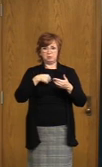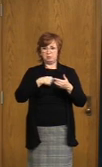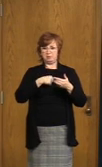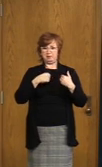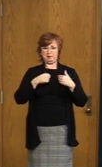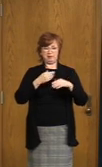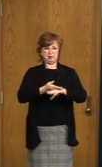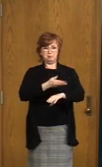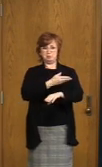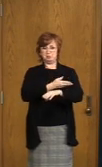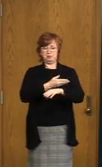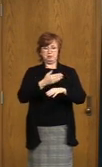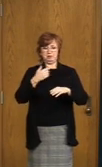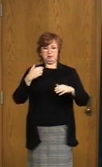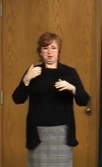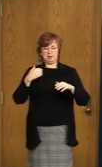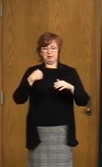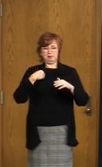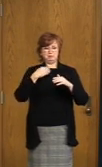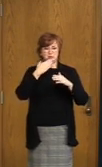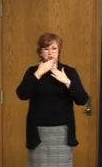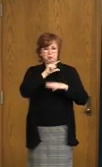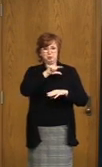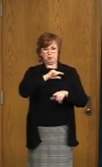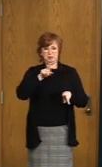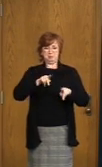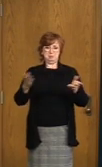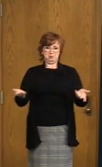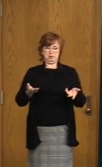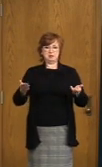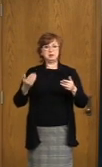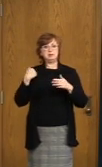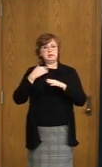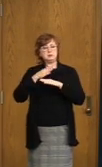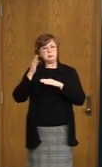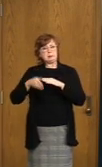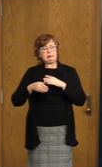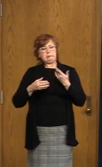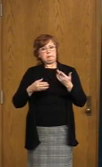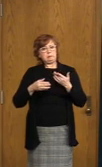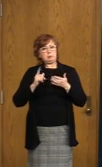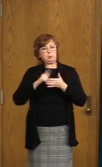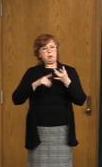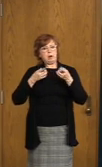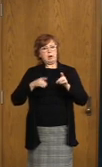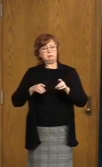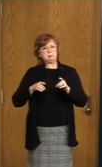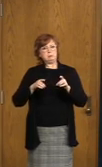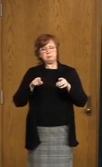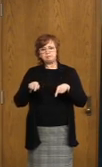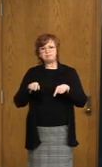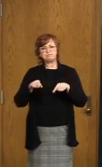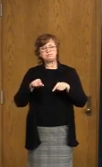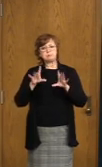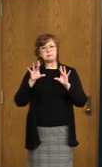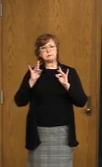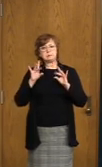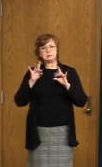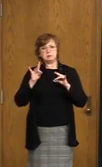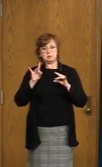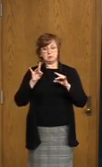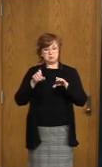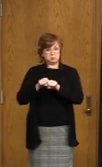saw this past weekend was there's a line that was crossed, whether it's a legal line or whether it's just a line